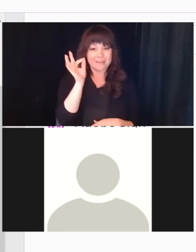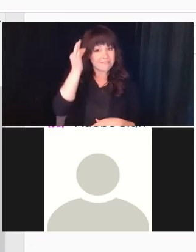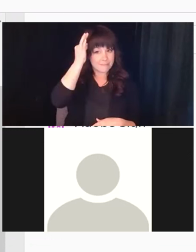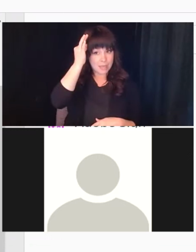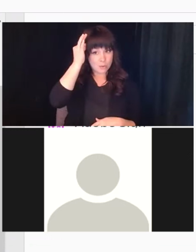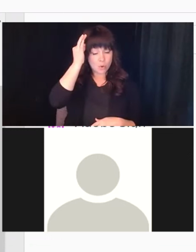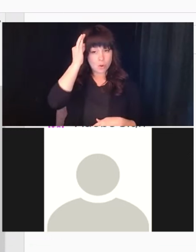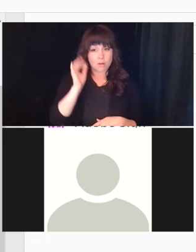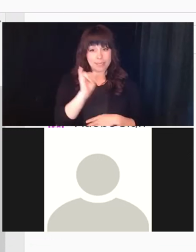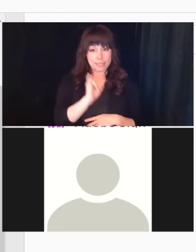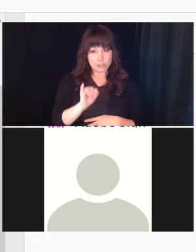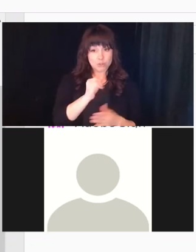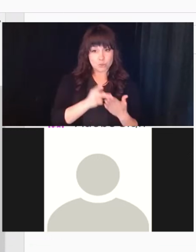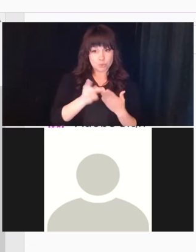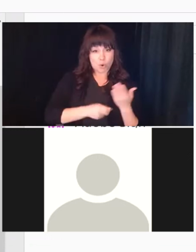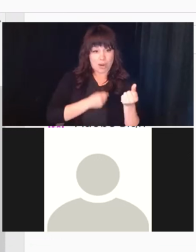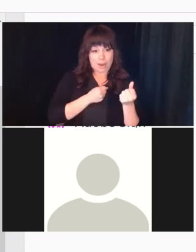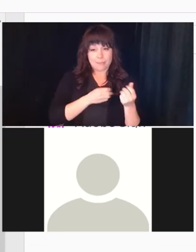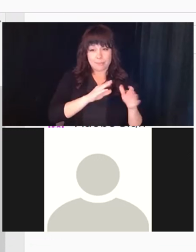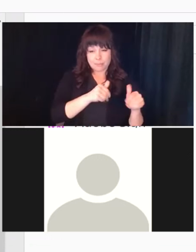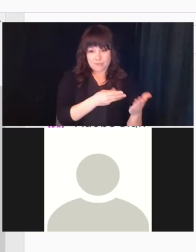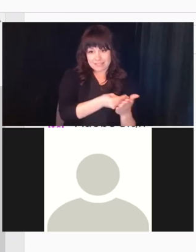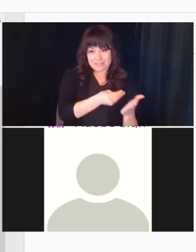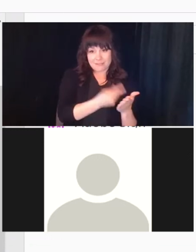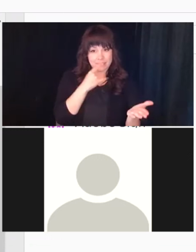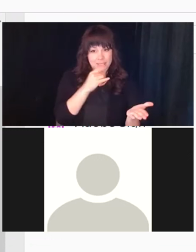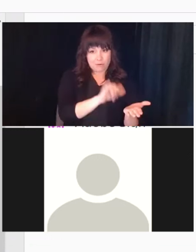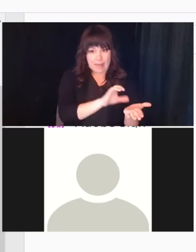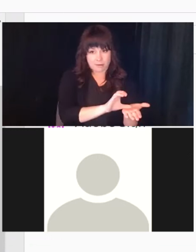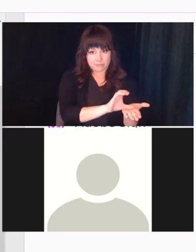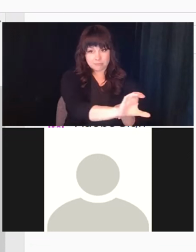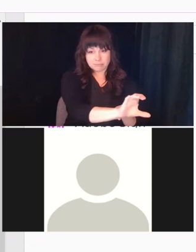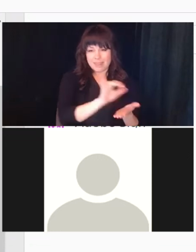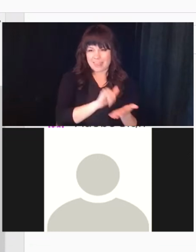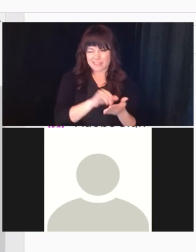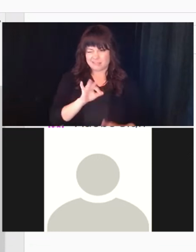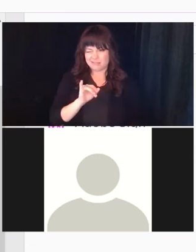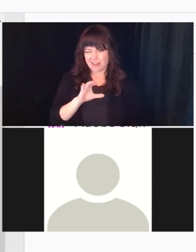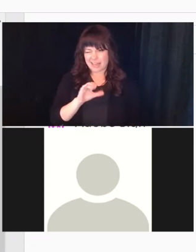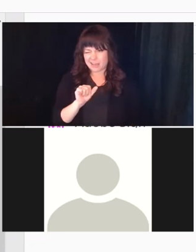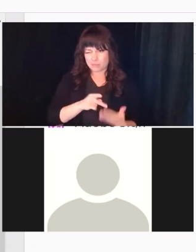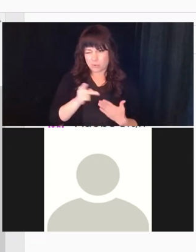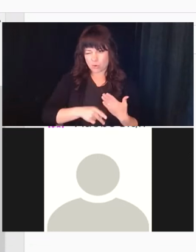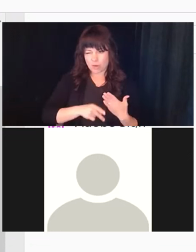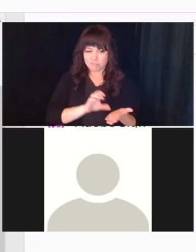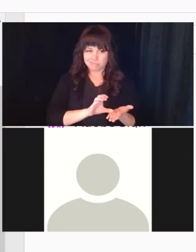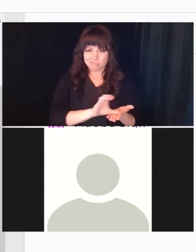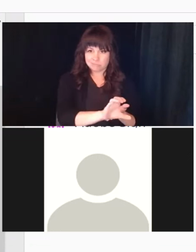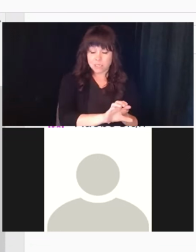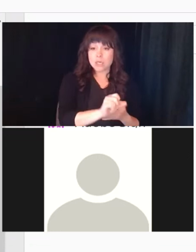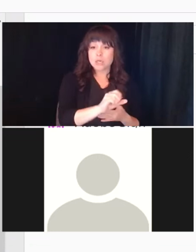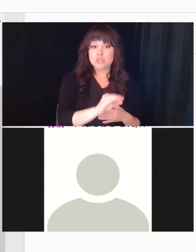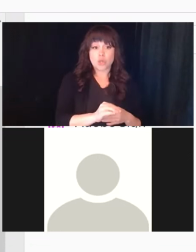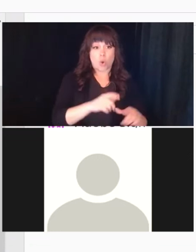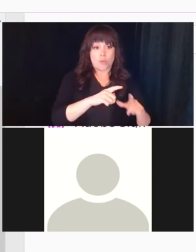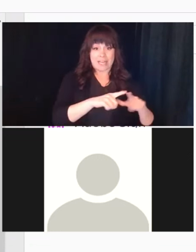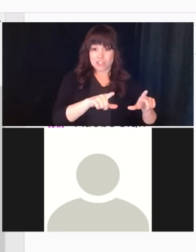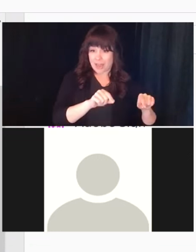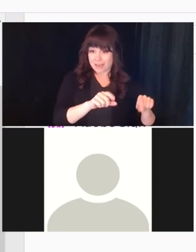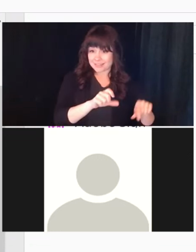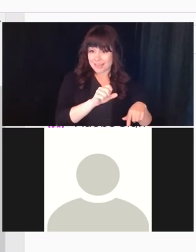federal insurance program, or the FICA program. So the money for the SSDI checks that a client gets every month comes out of